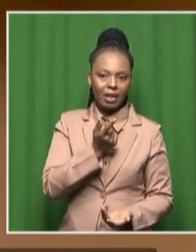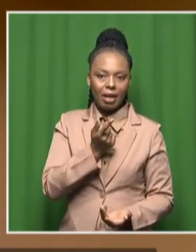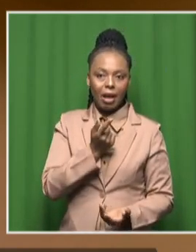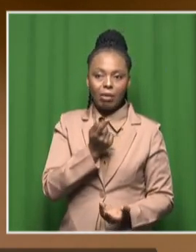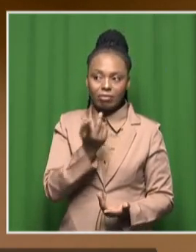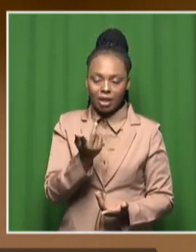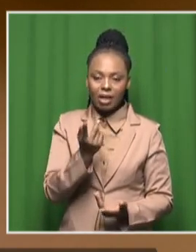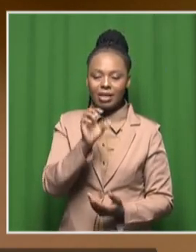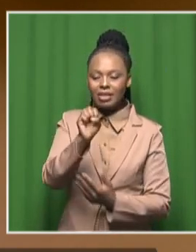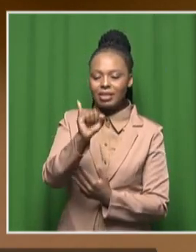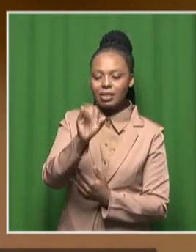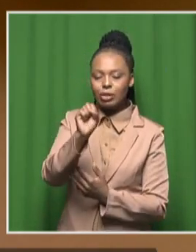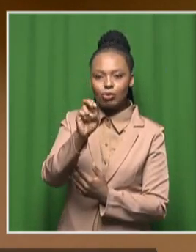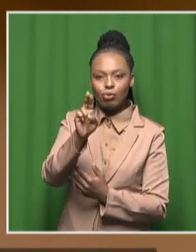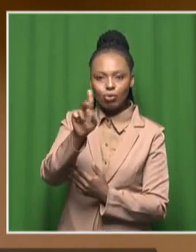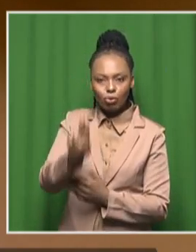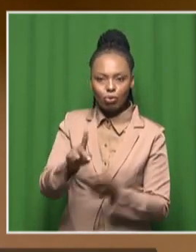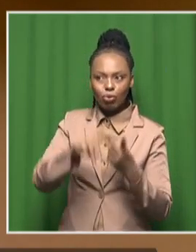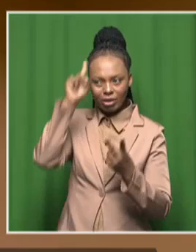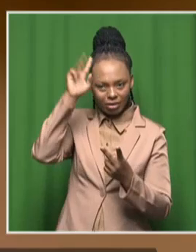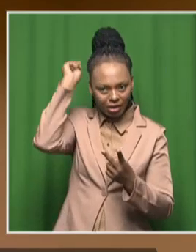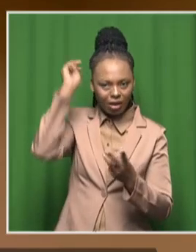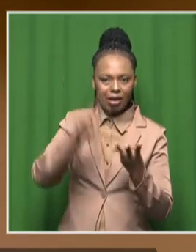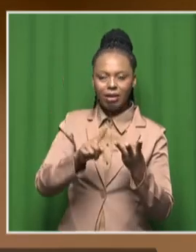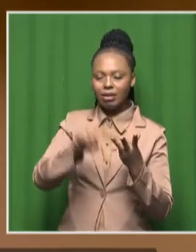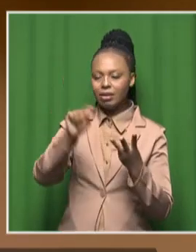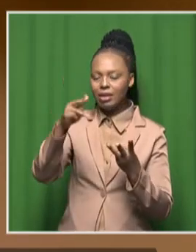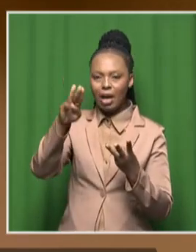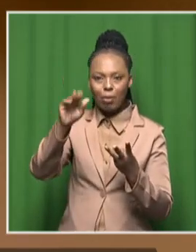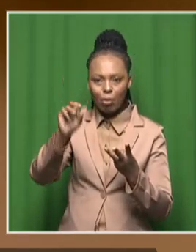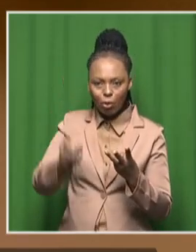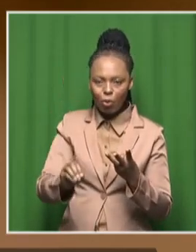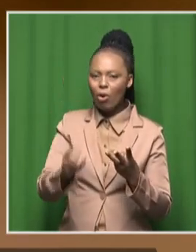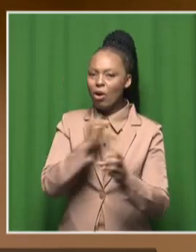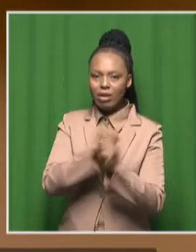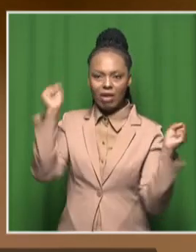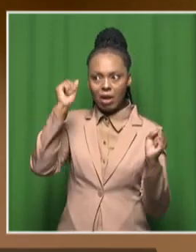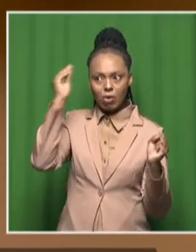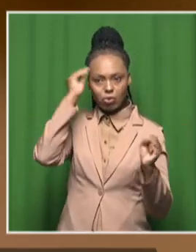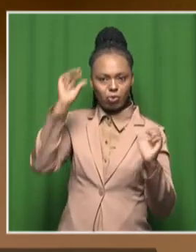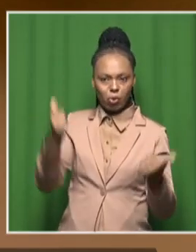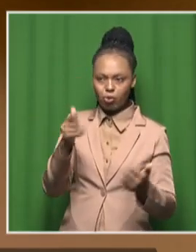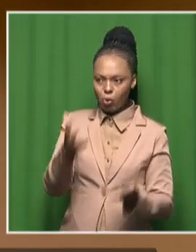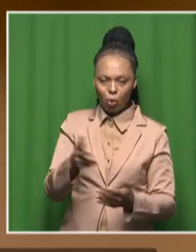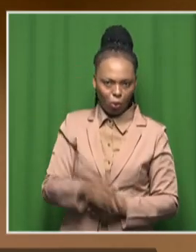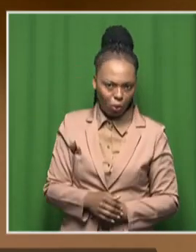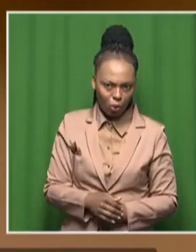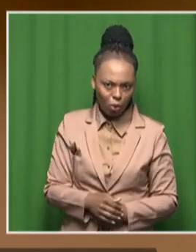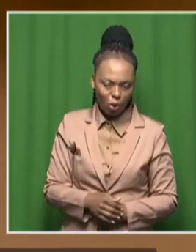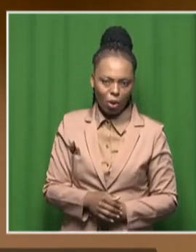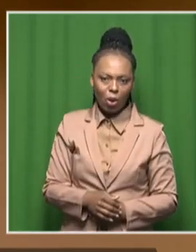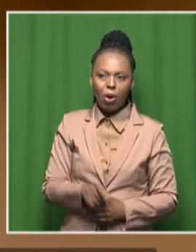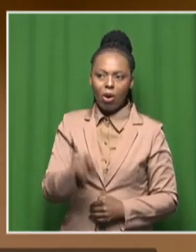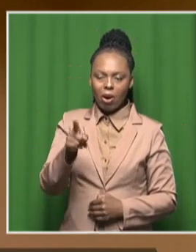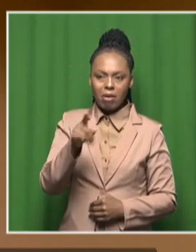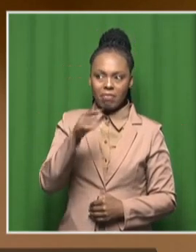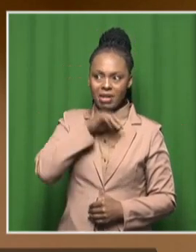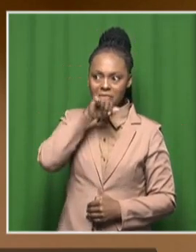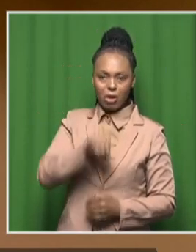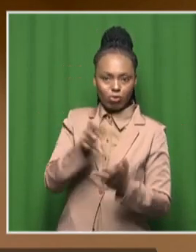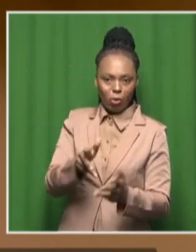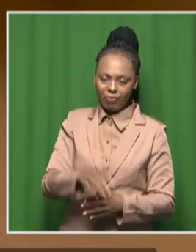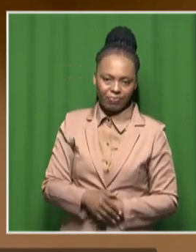of Sisulu, Mandela, Tambo would have liked us to be seen as. We should have been a country